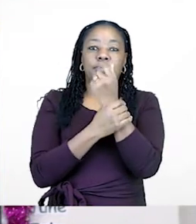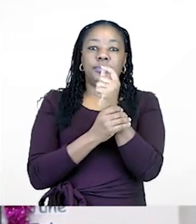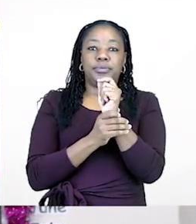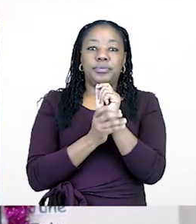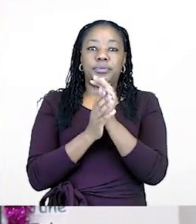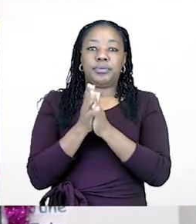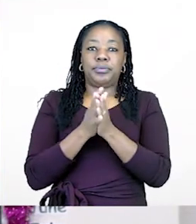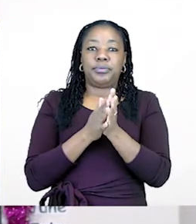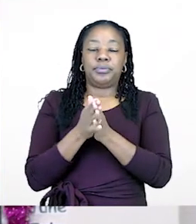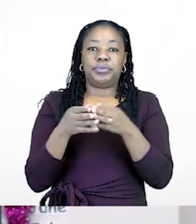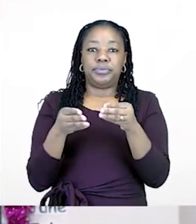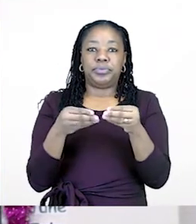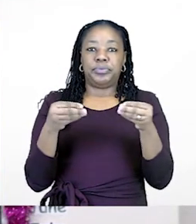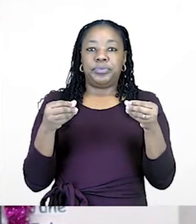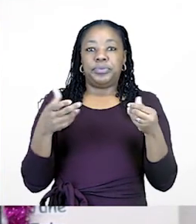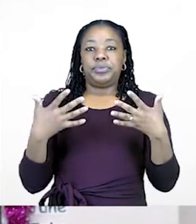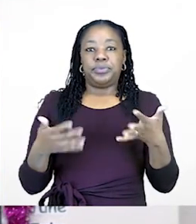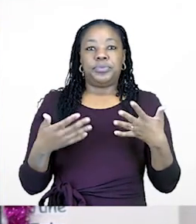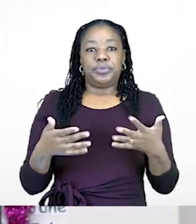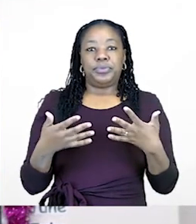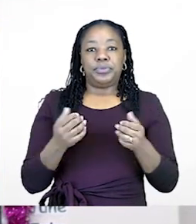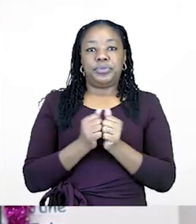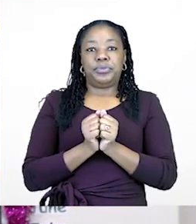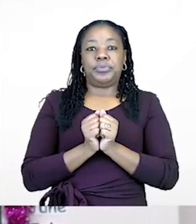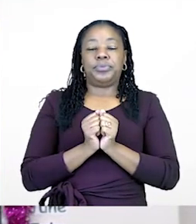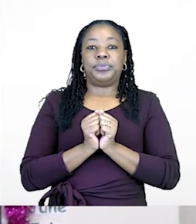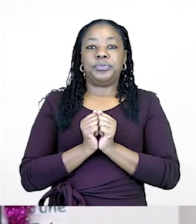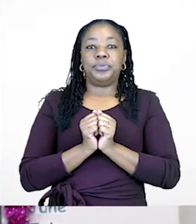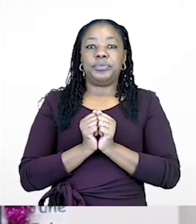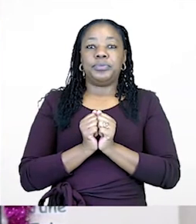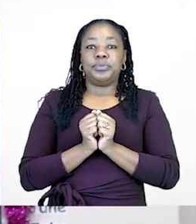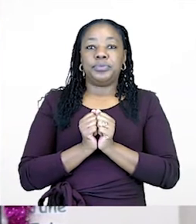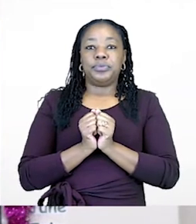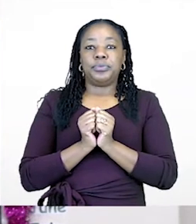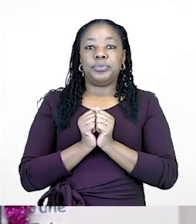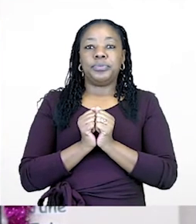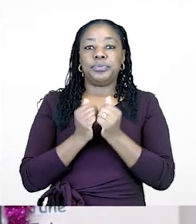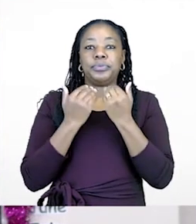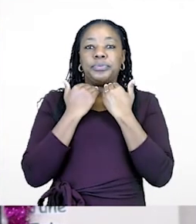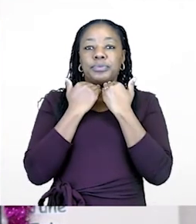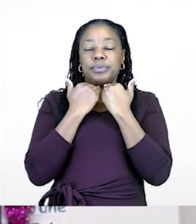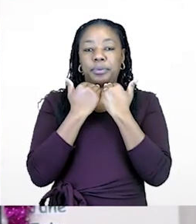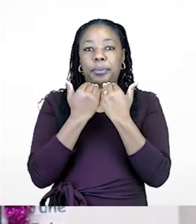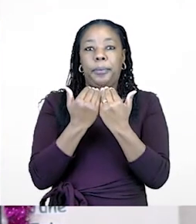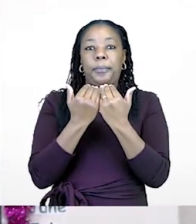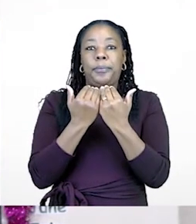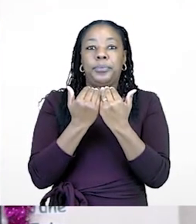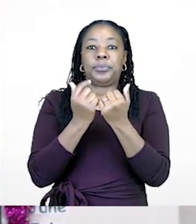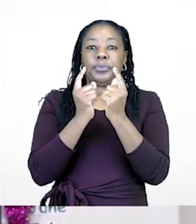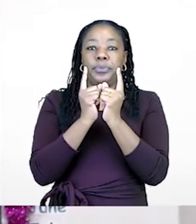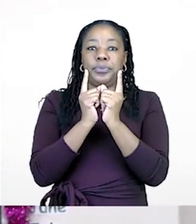it is dry before you touch anything else. It's also very important for you to check your social distancing